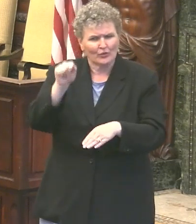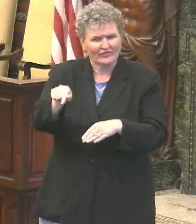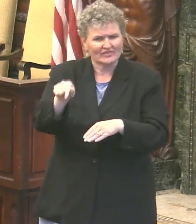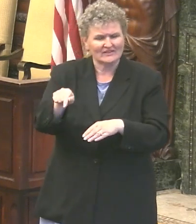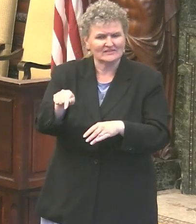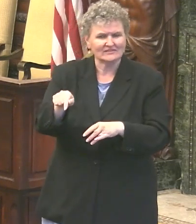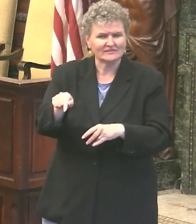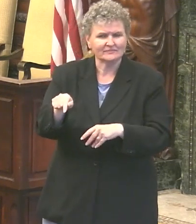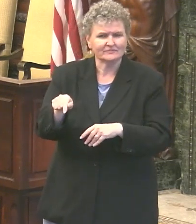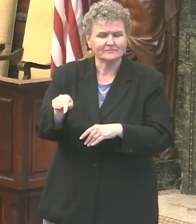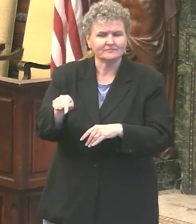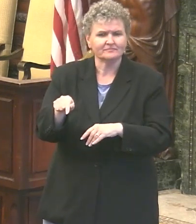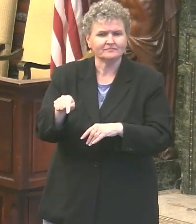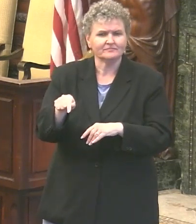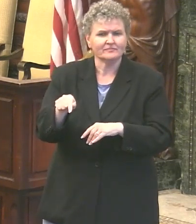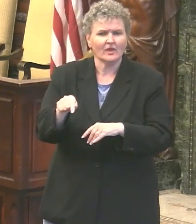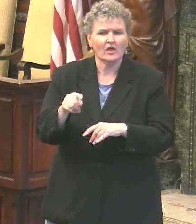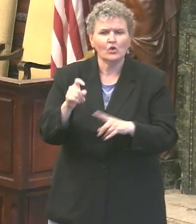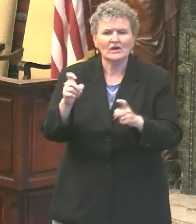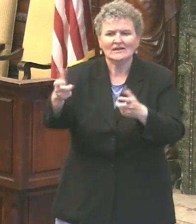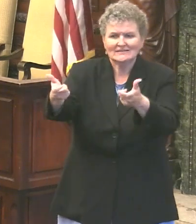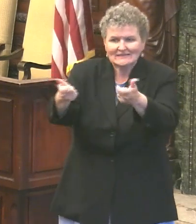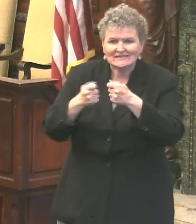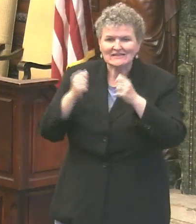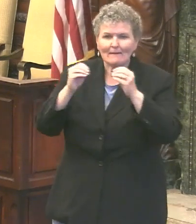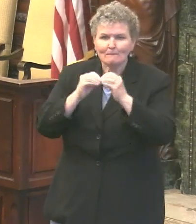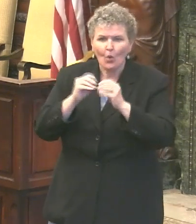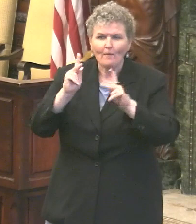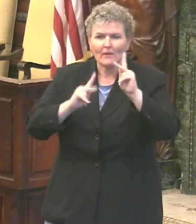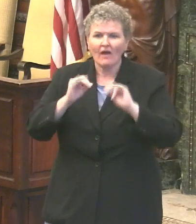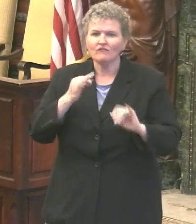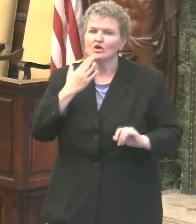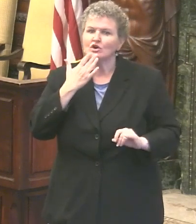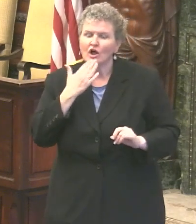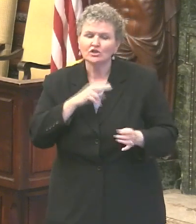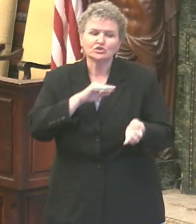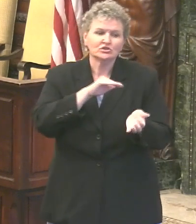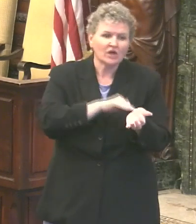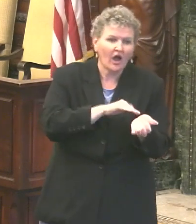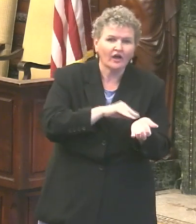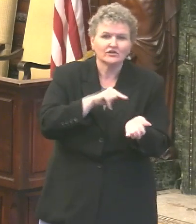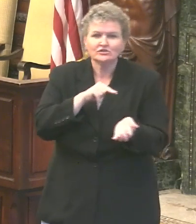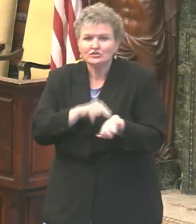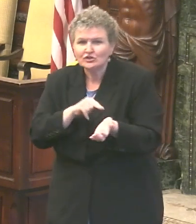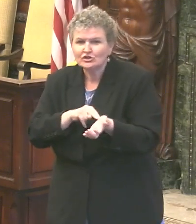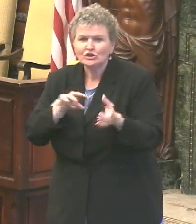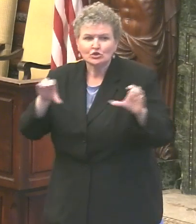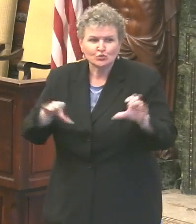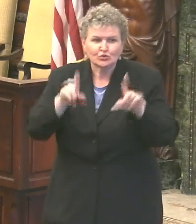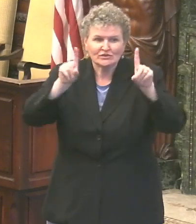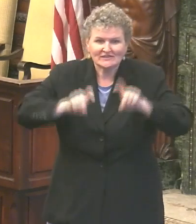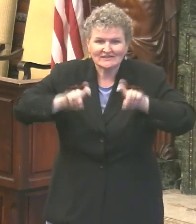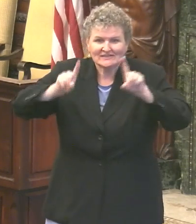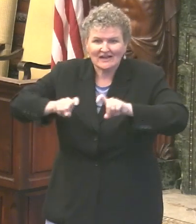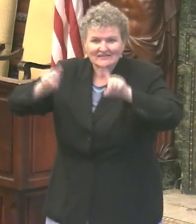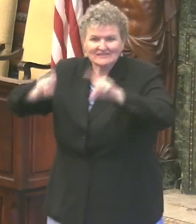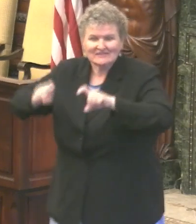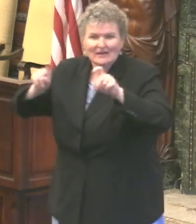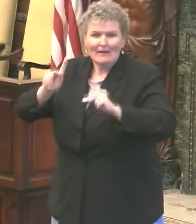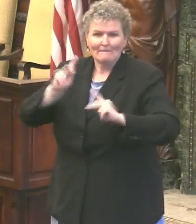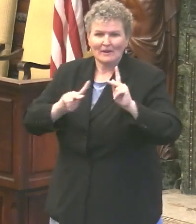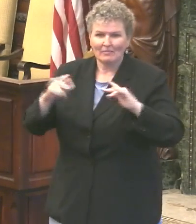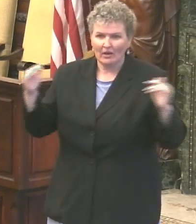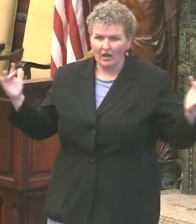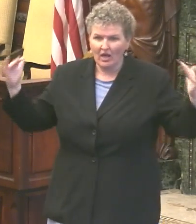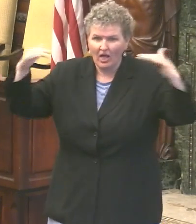maybe get more people of color, nurses, doctors that could maybe administer those tests and maybe get the word out that it's okay, you can go to these